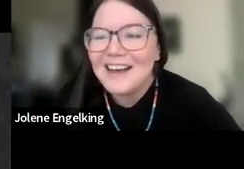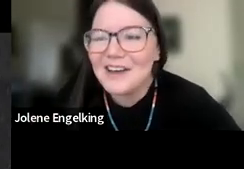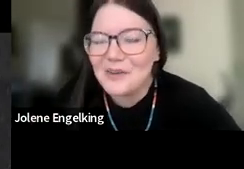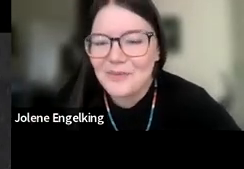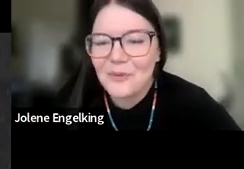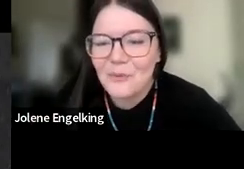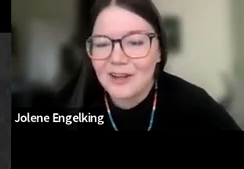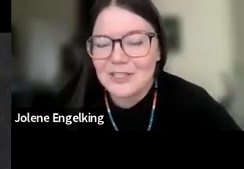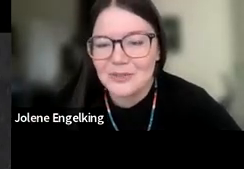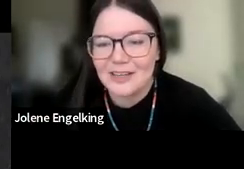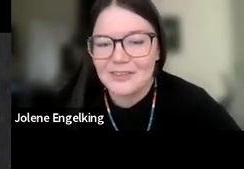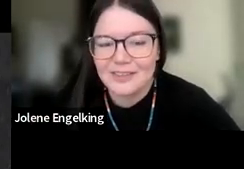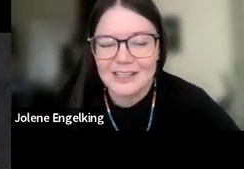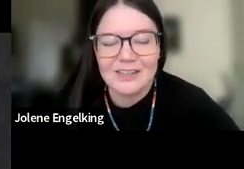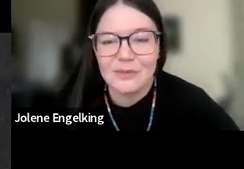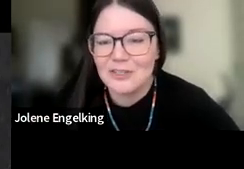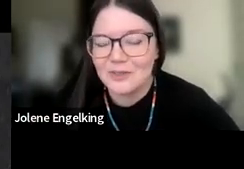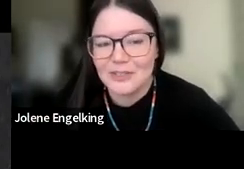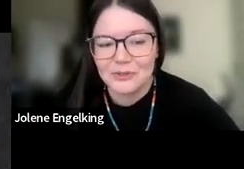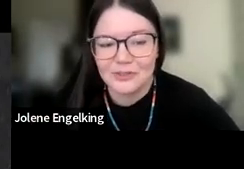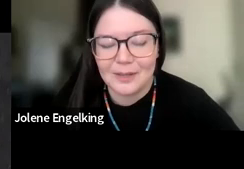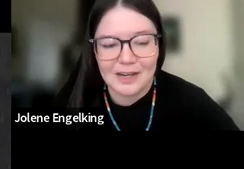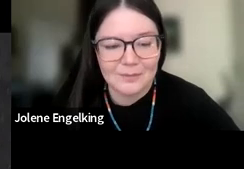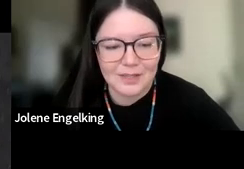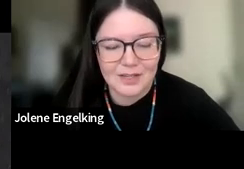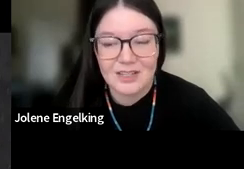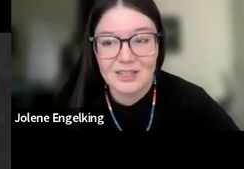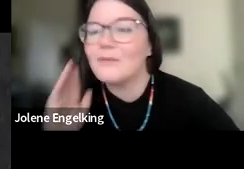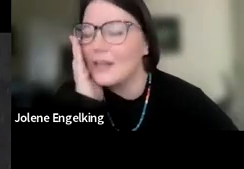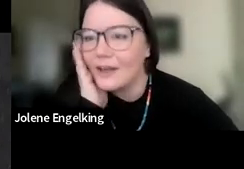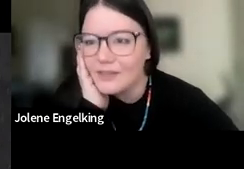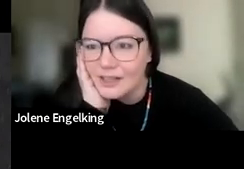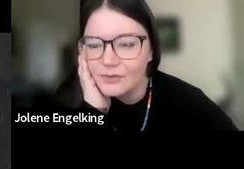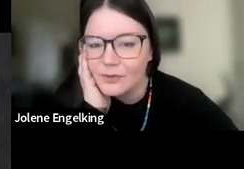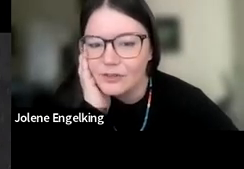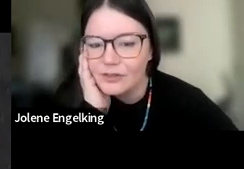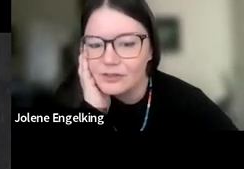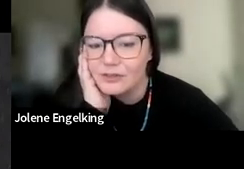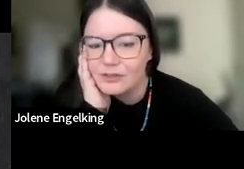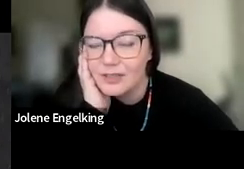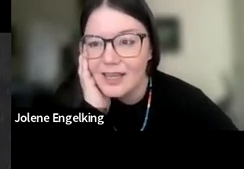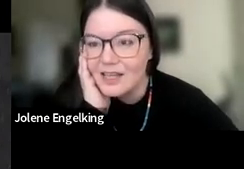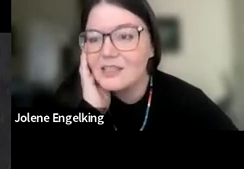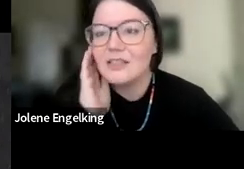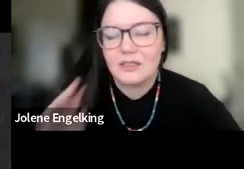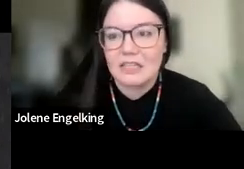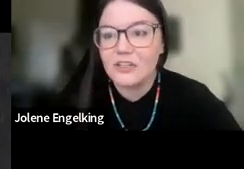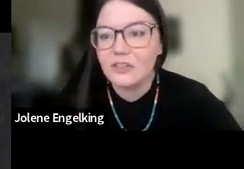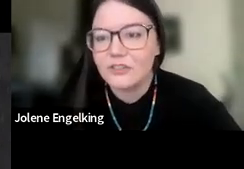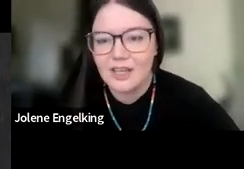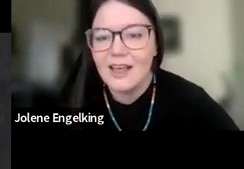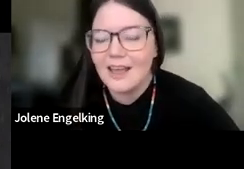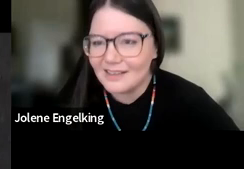all want to be doing. I feel that even if we've been doing this work, I've been an advocate now for